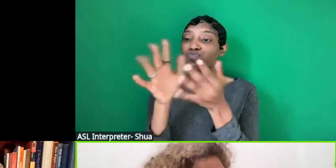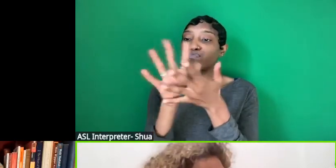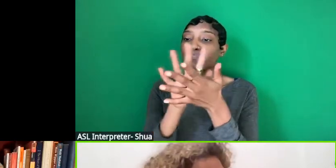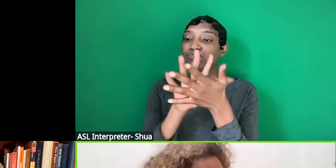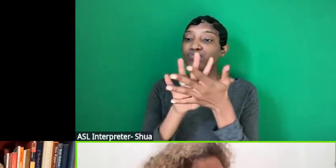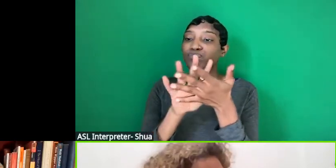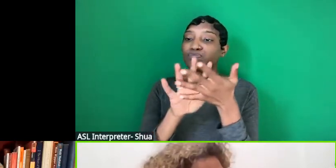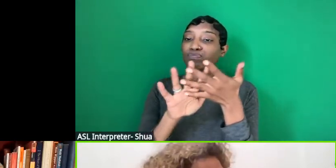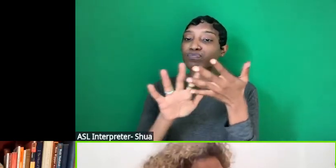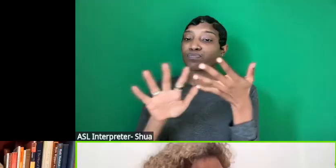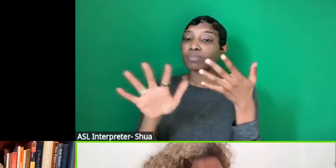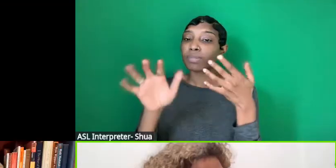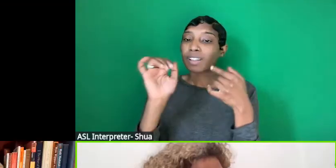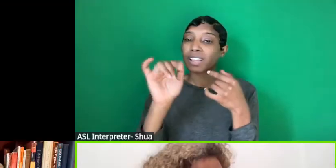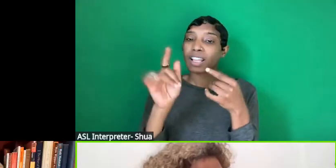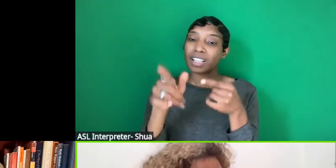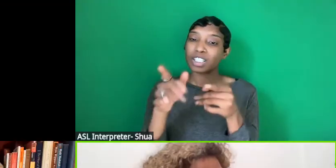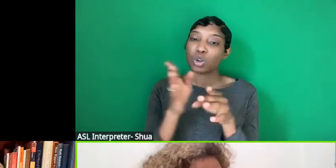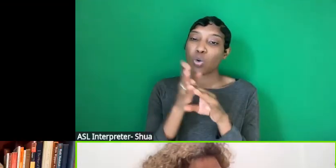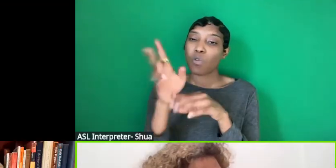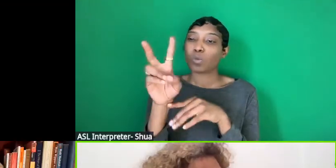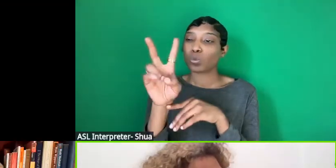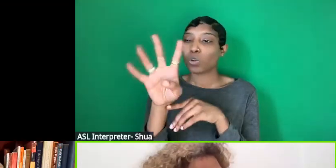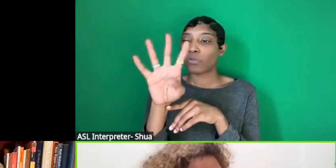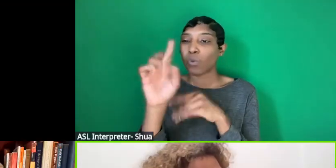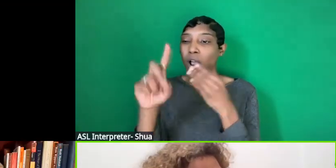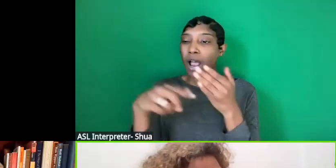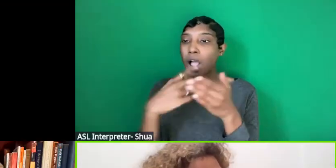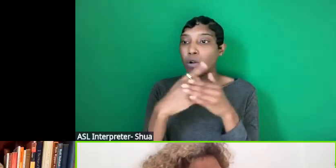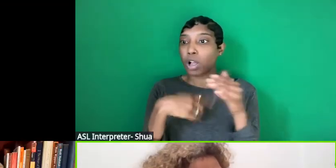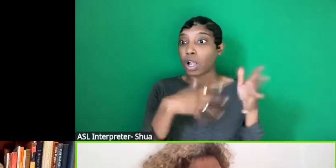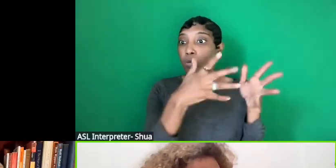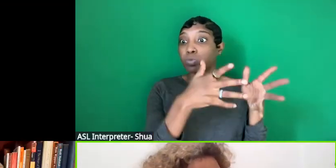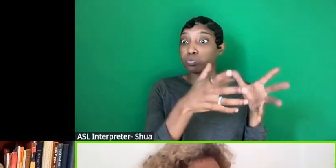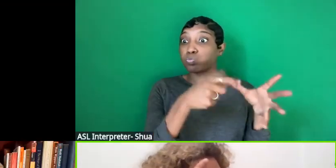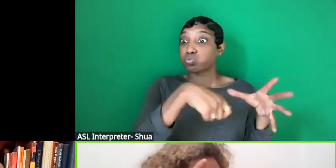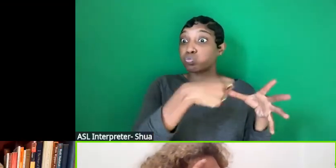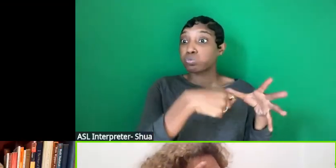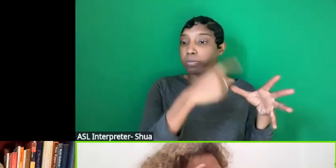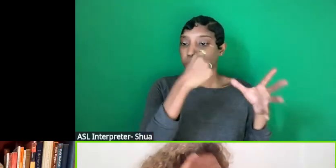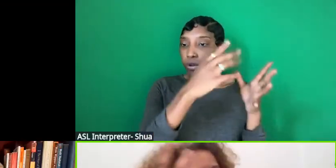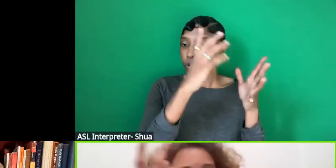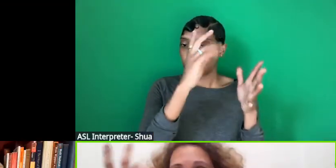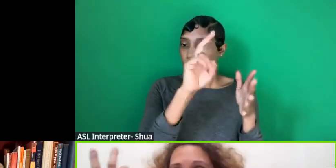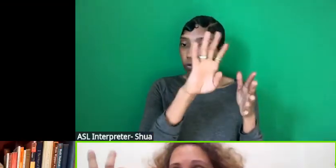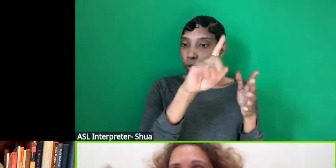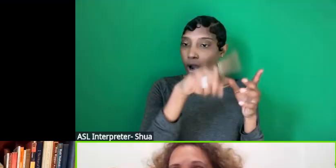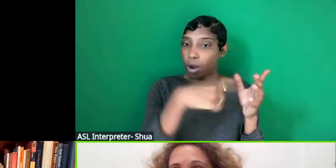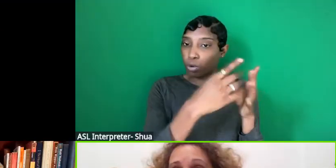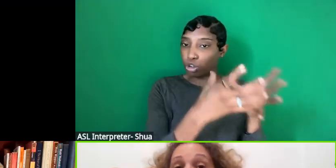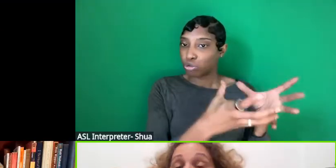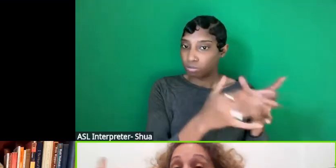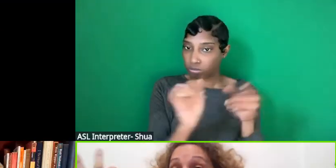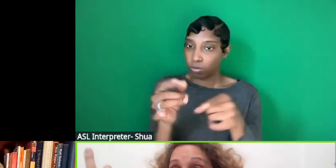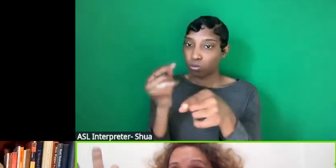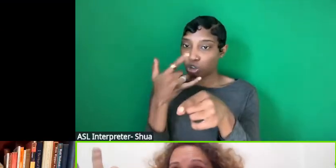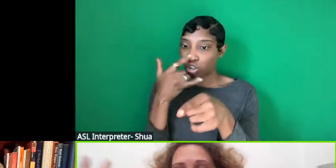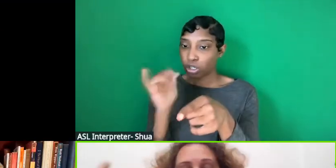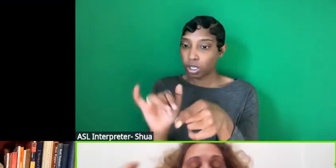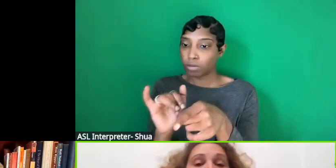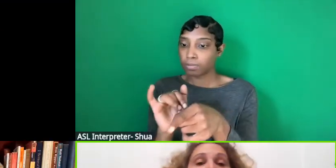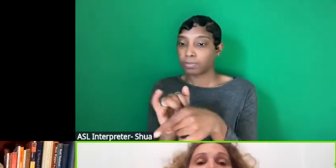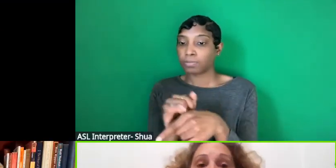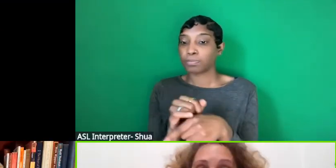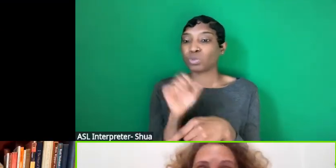then here, this one, it was over 24 hours. I think this one was there. There's you know, you can barely even see the print. It's all just a solid color